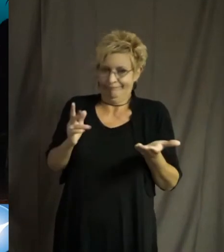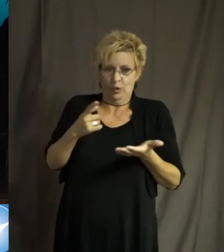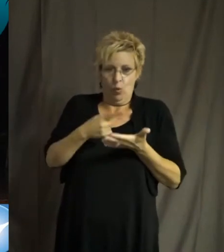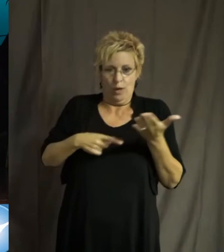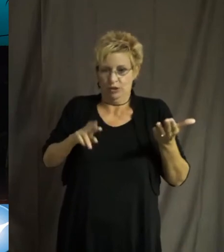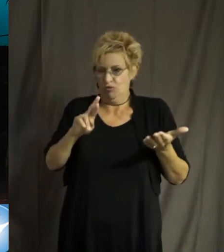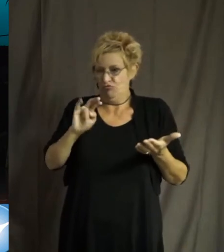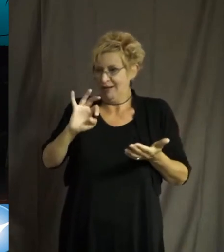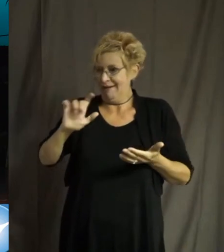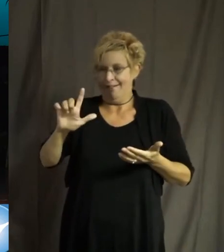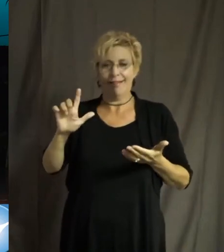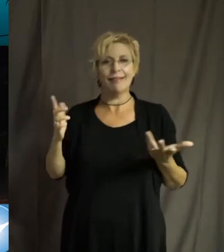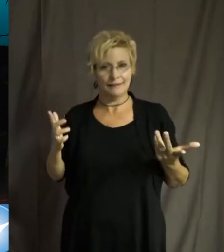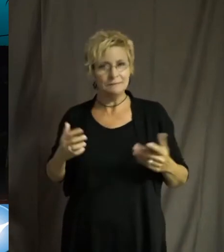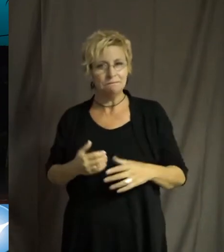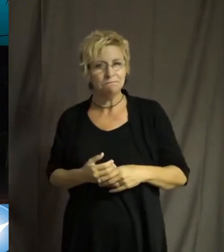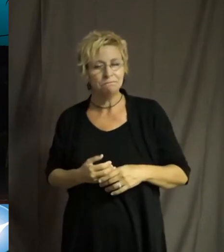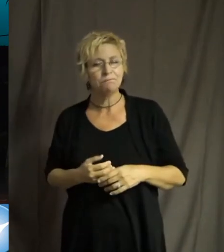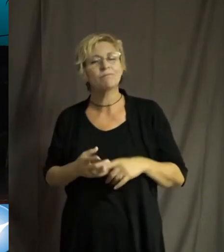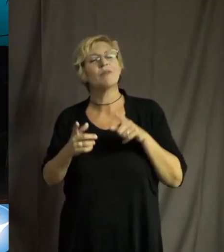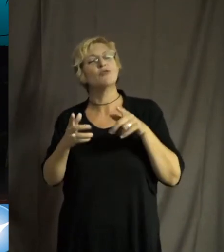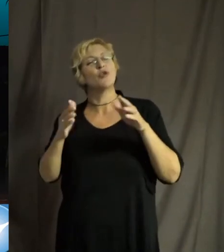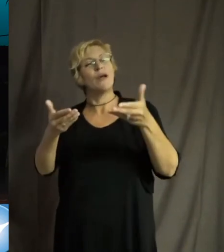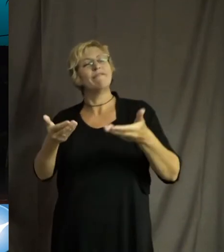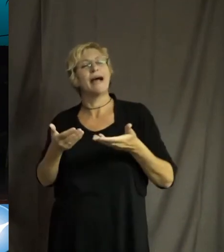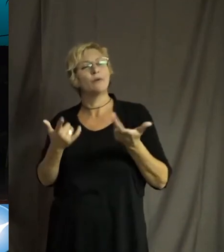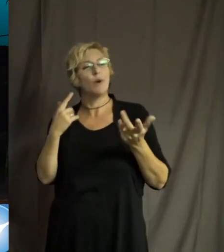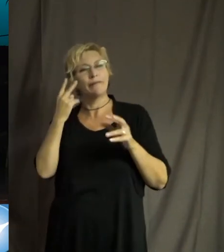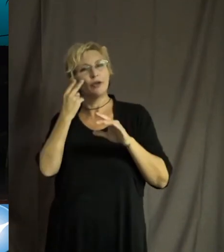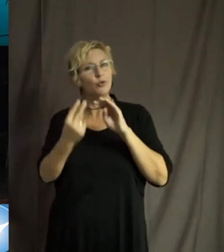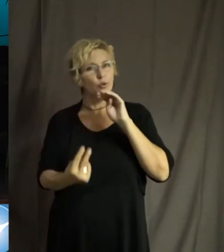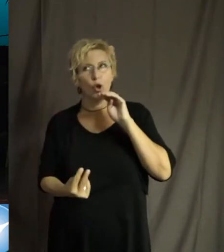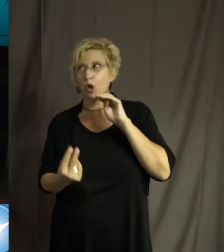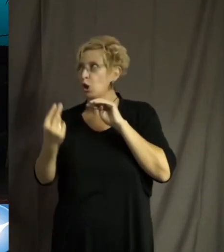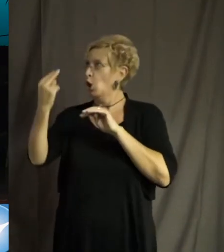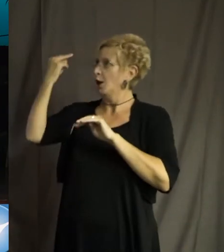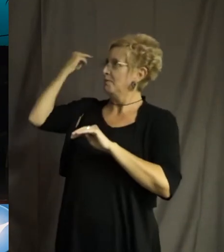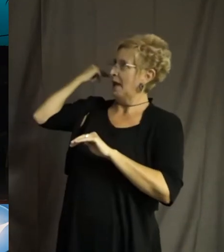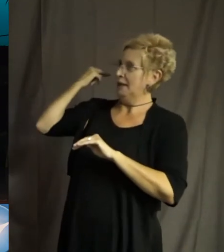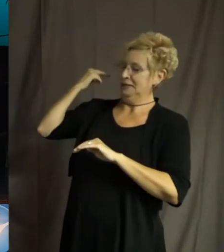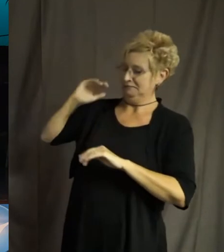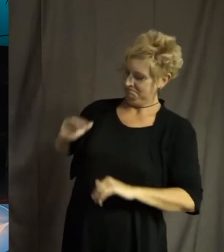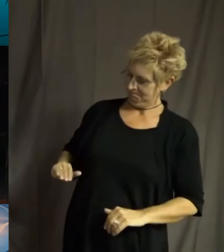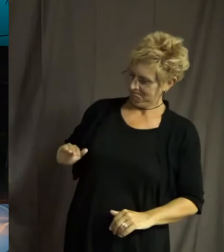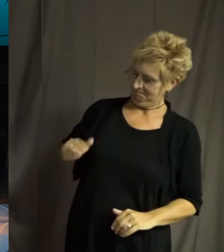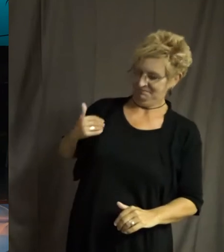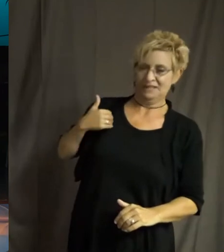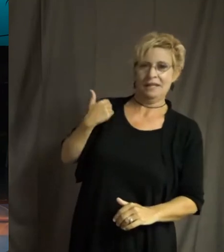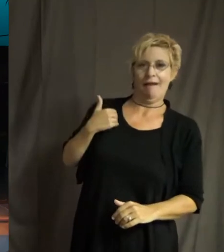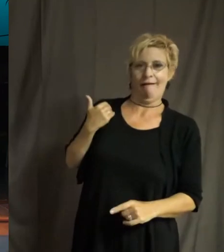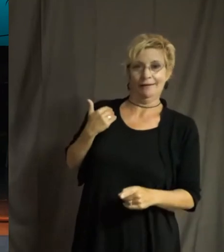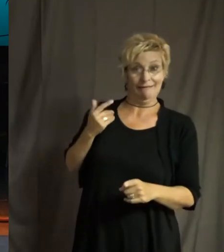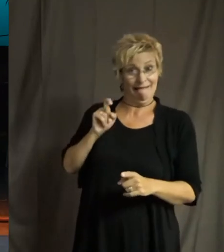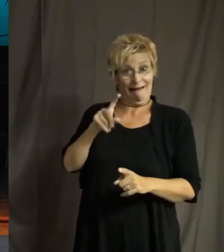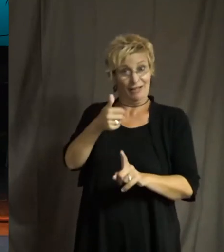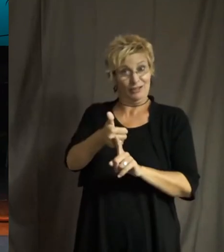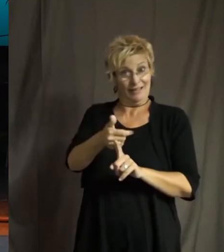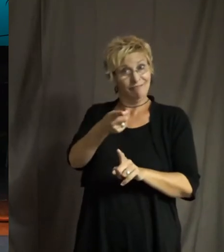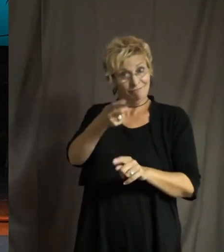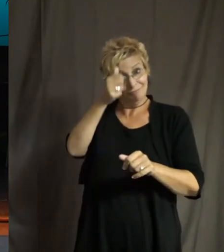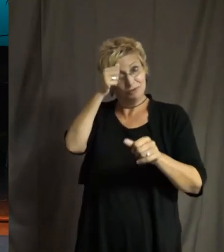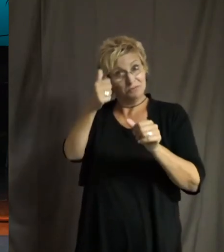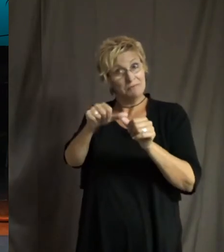by inviting you to look back to your earliest years, to ask yourself if you remember having